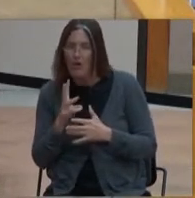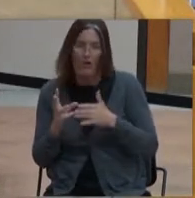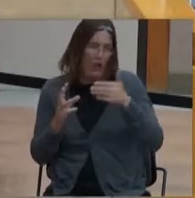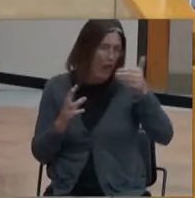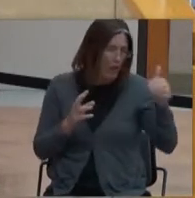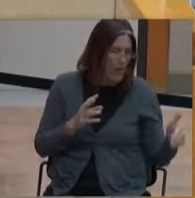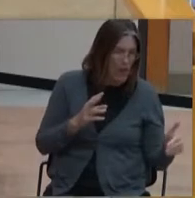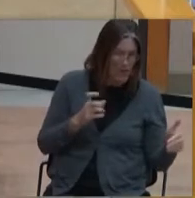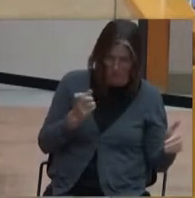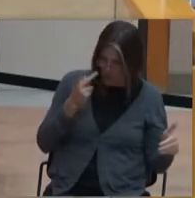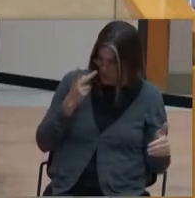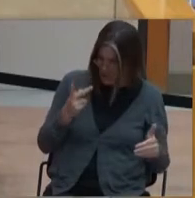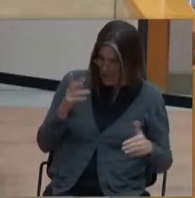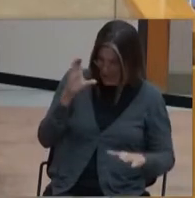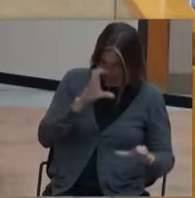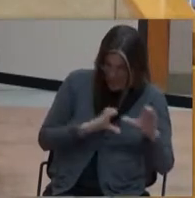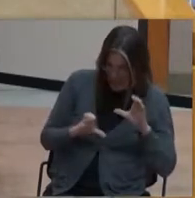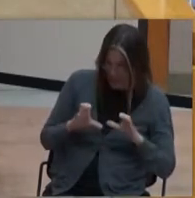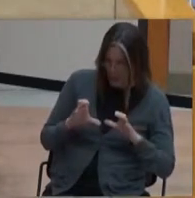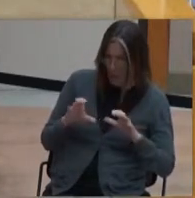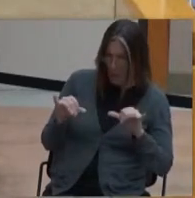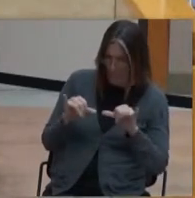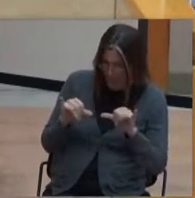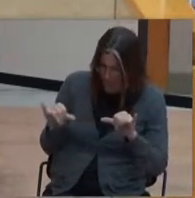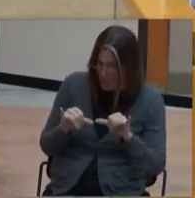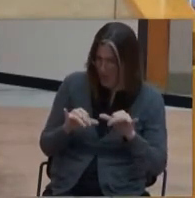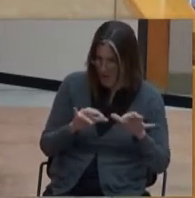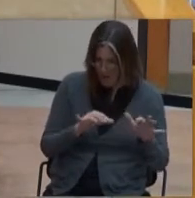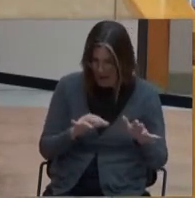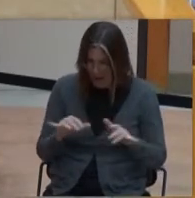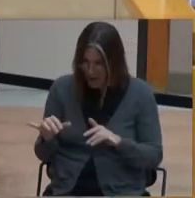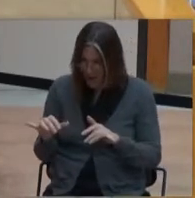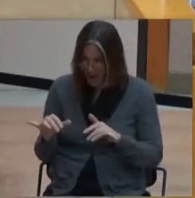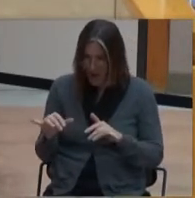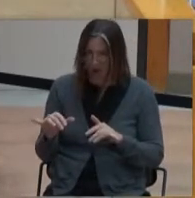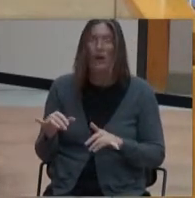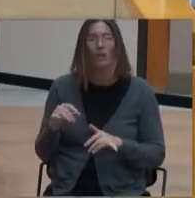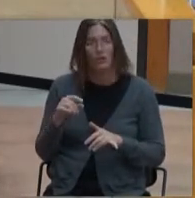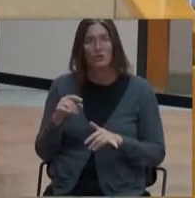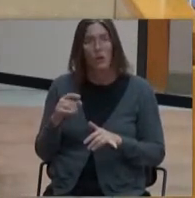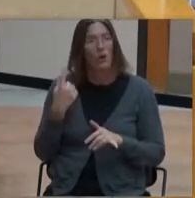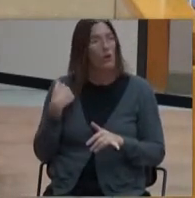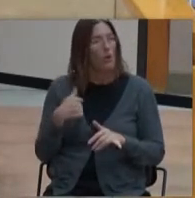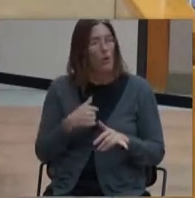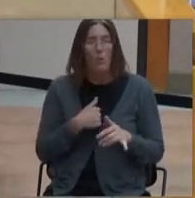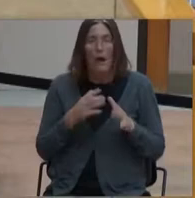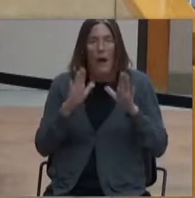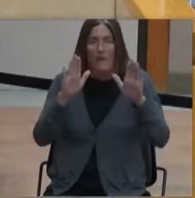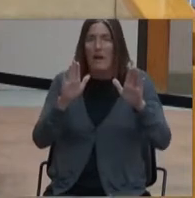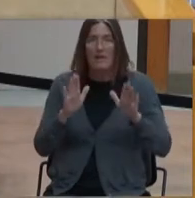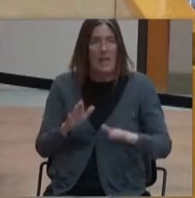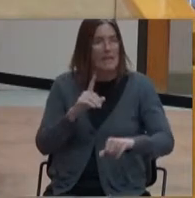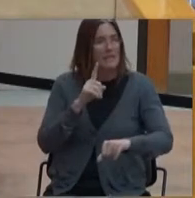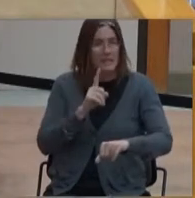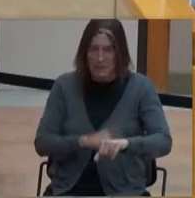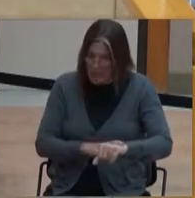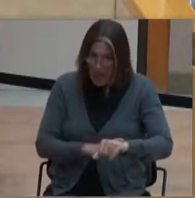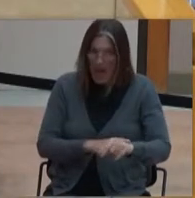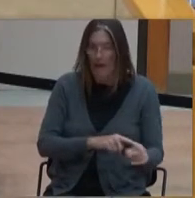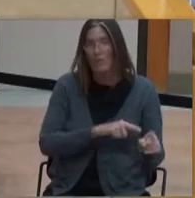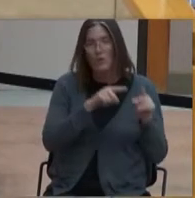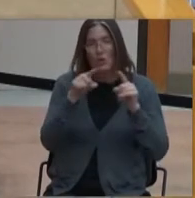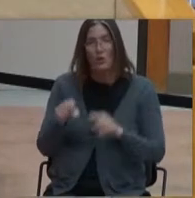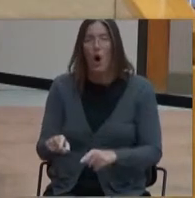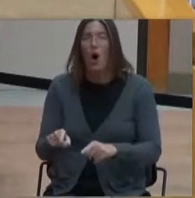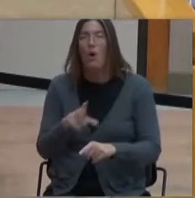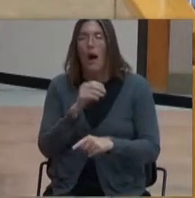nitrate measurements. Overall, she had a fantastic time visiting the Ocean Institute. With that, thank you for giving me this opportunity to